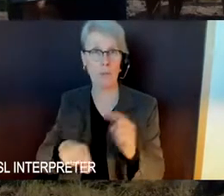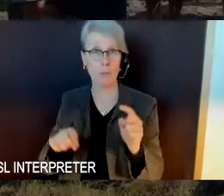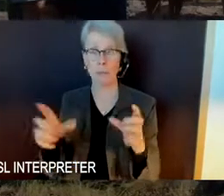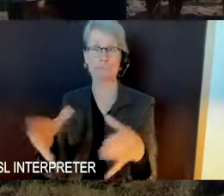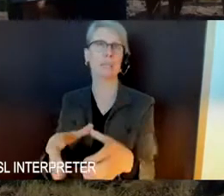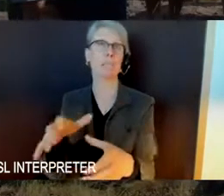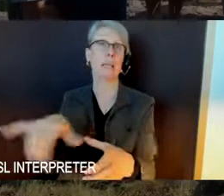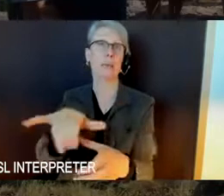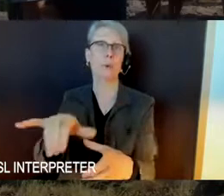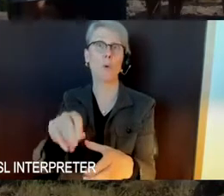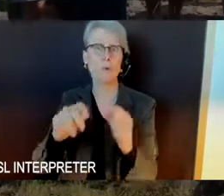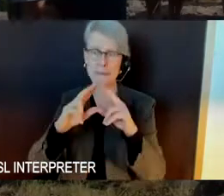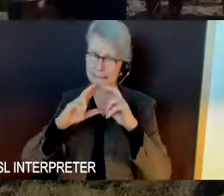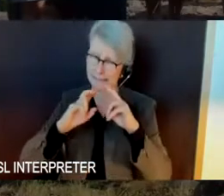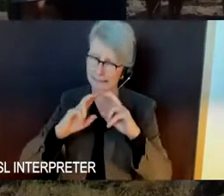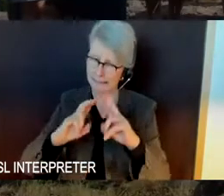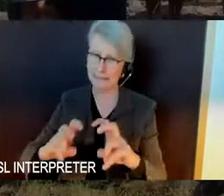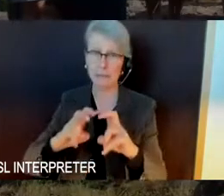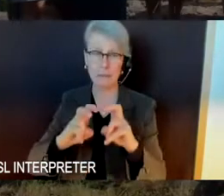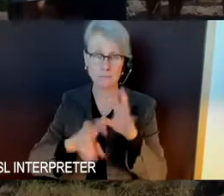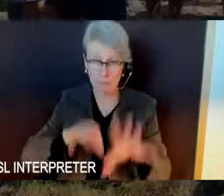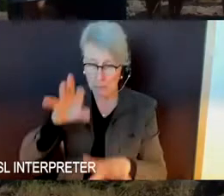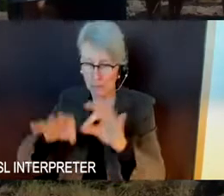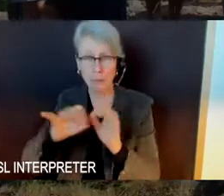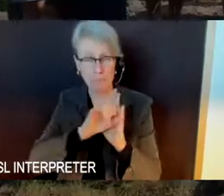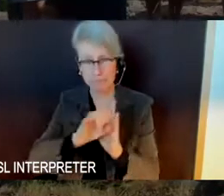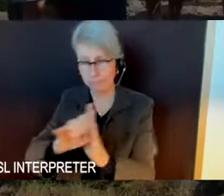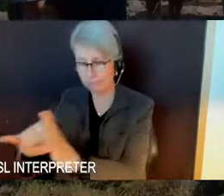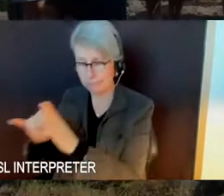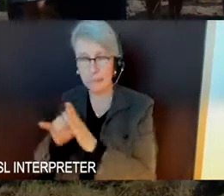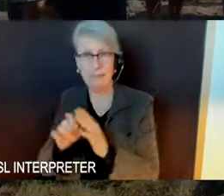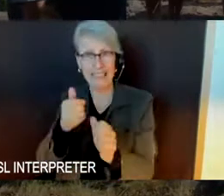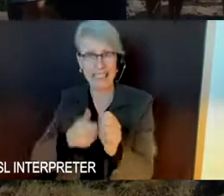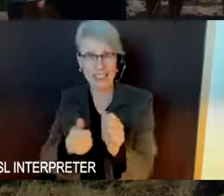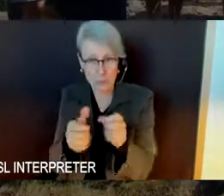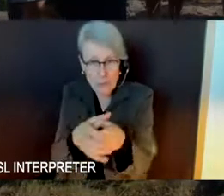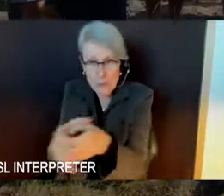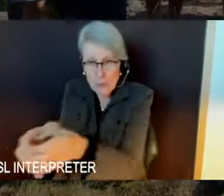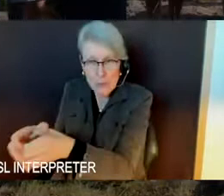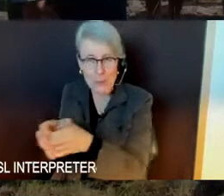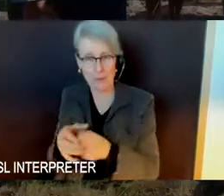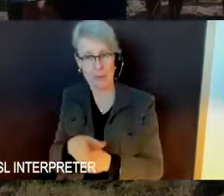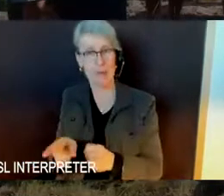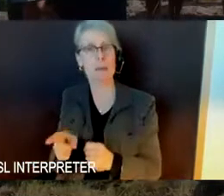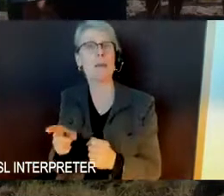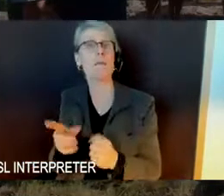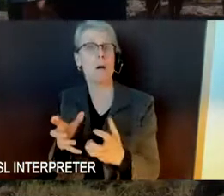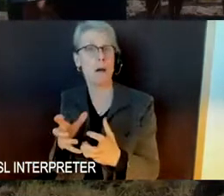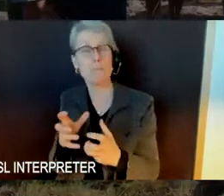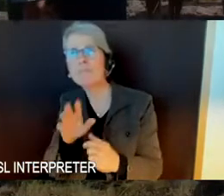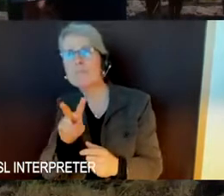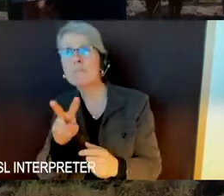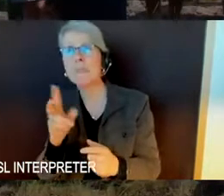pieces can't be monolith. We need to be looking very deeply at what those audience, individuals, and clusters are